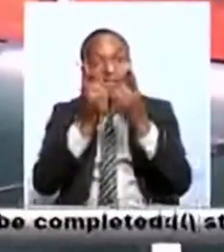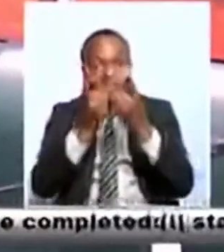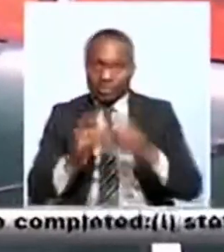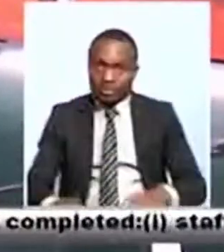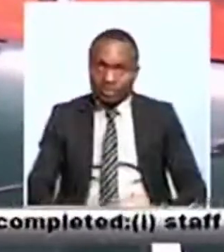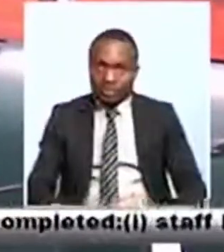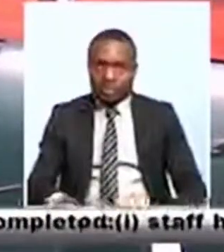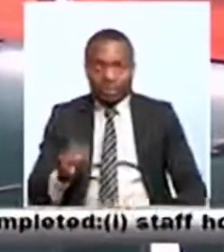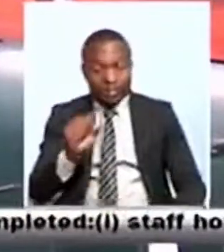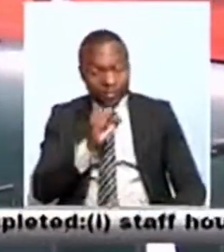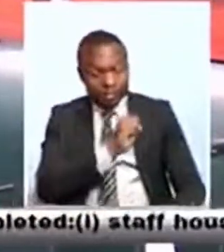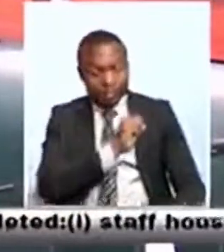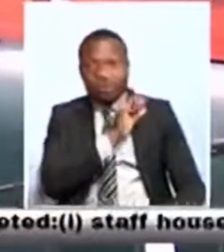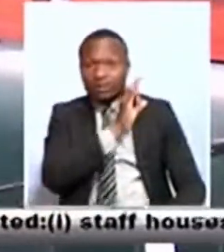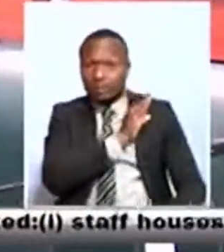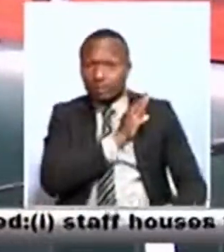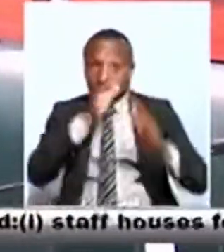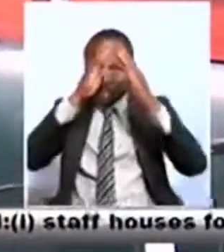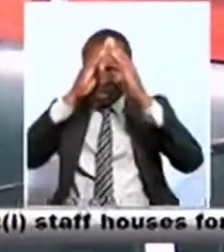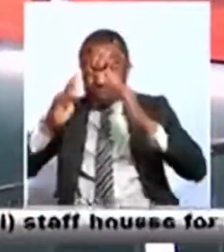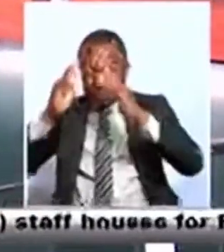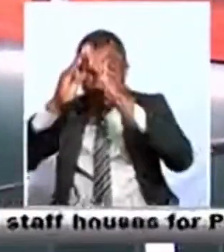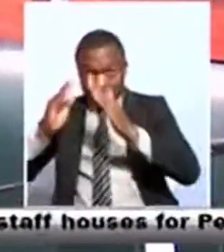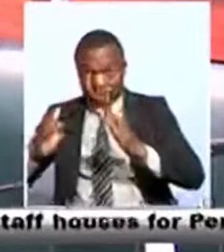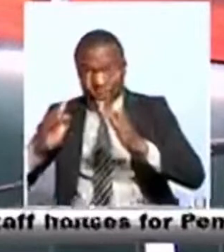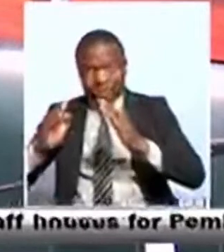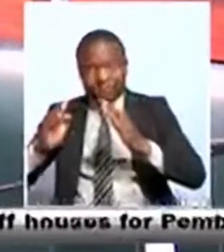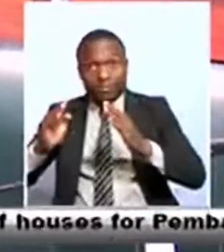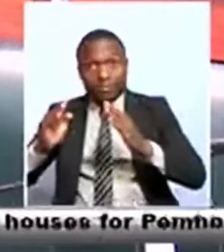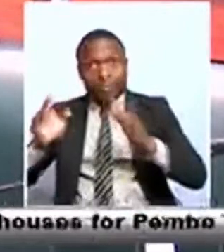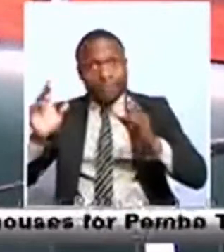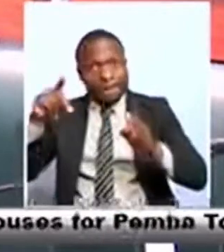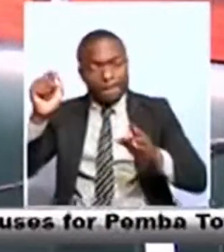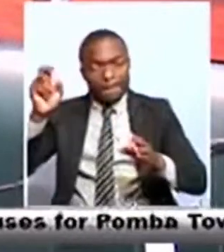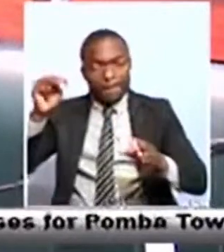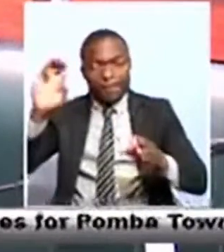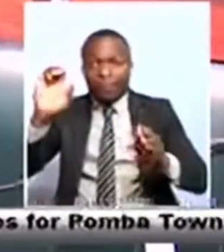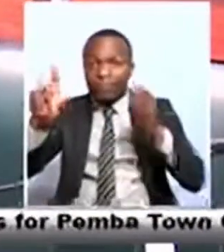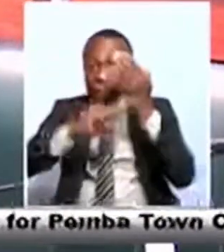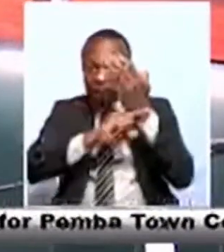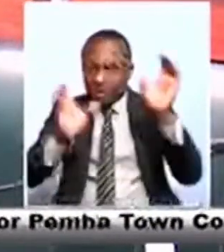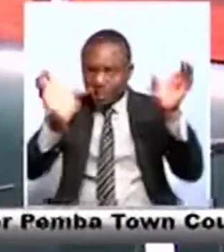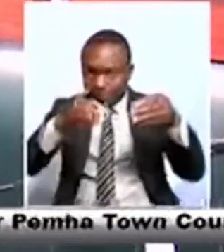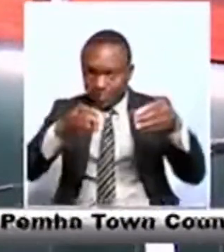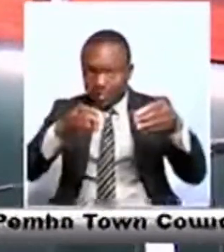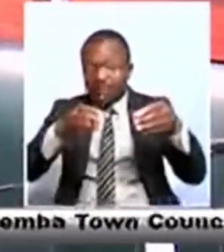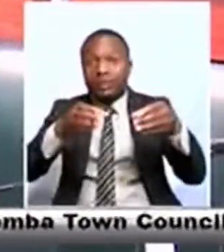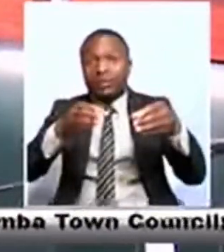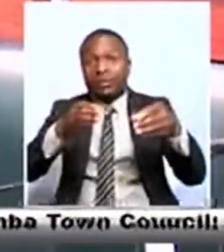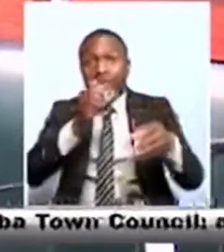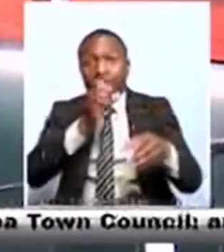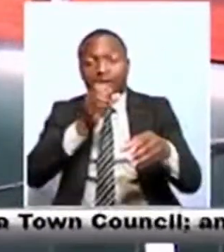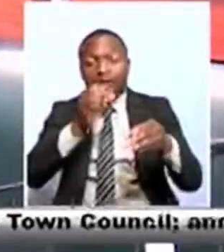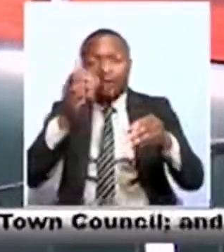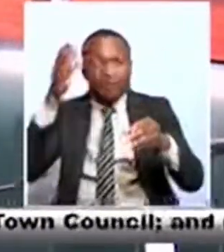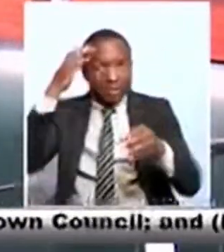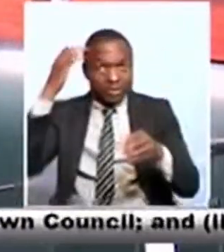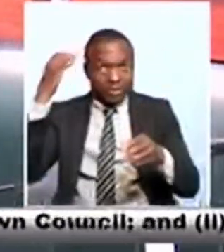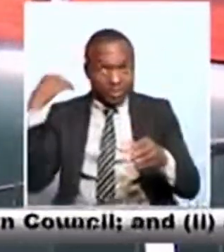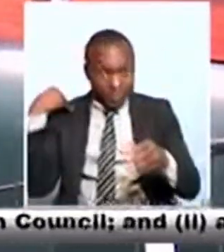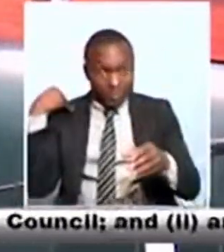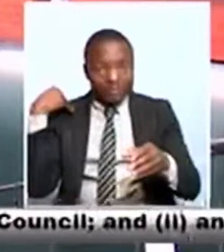staff houses for Pemba Town Council, an office block for the Department of